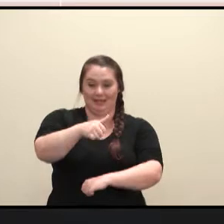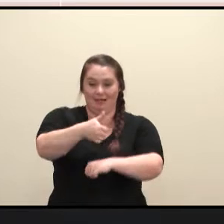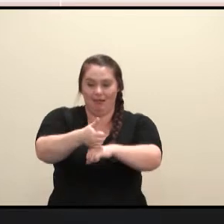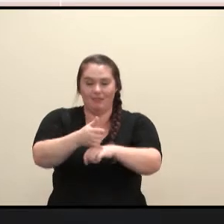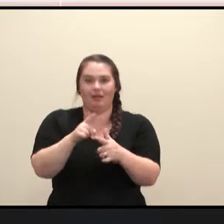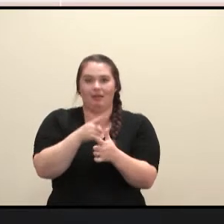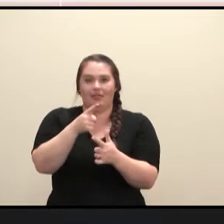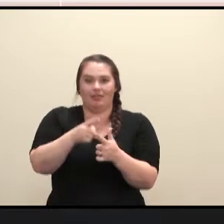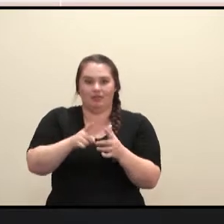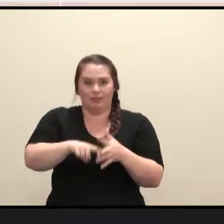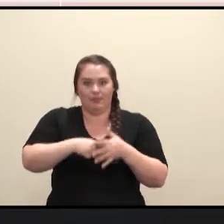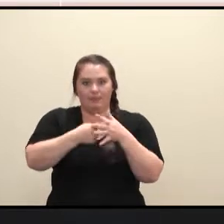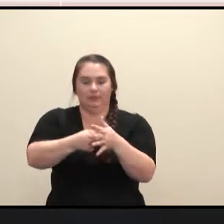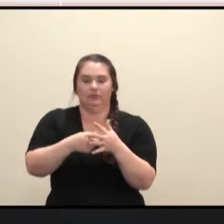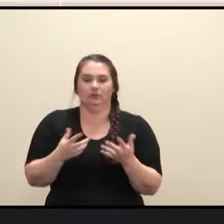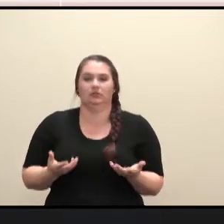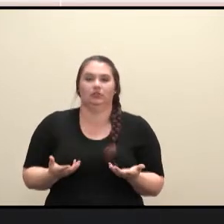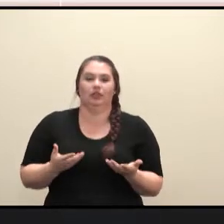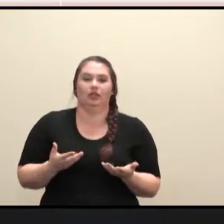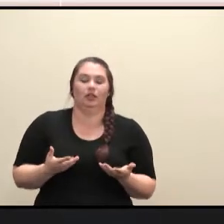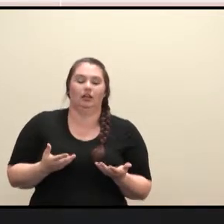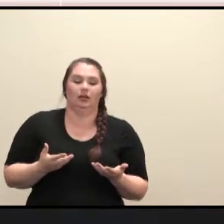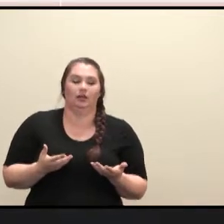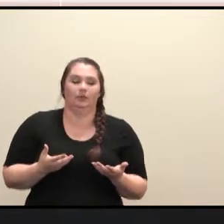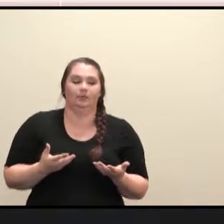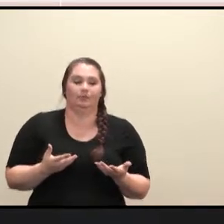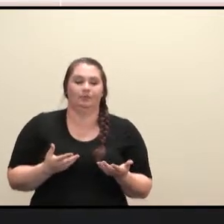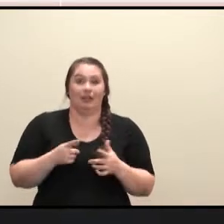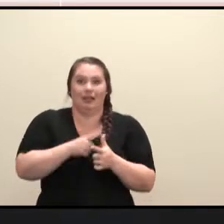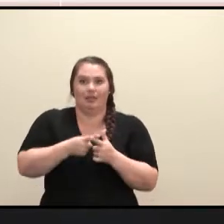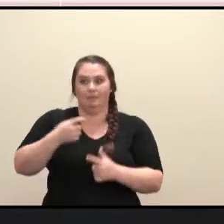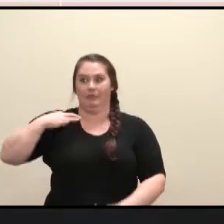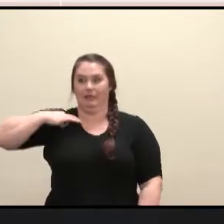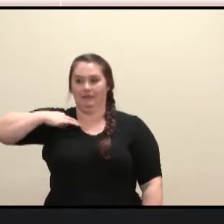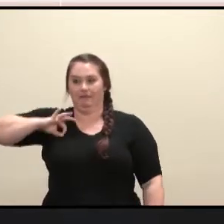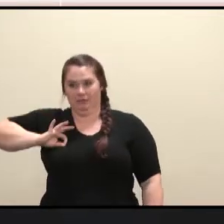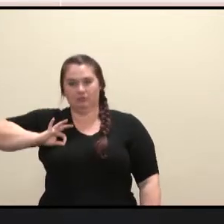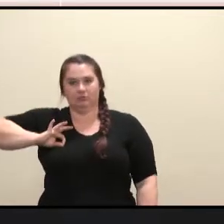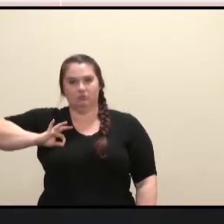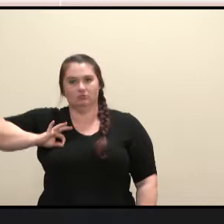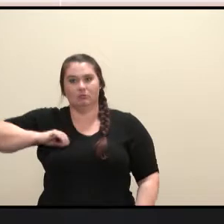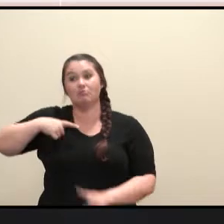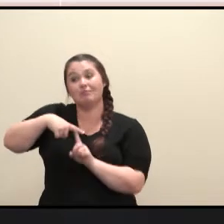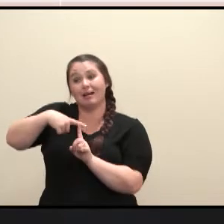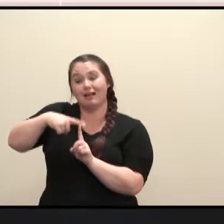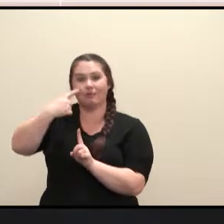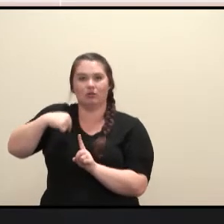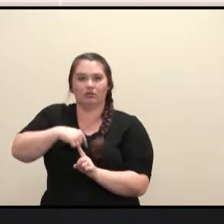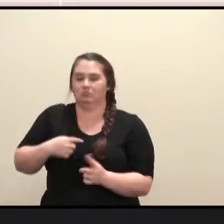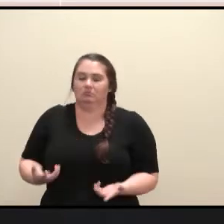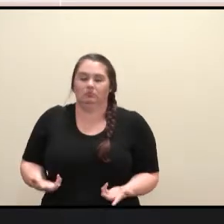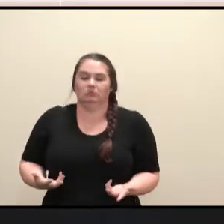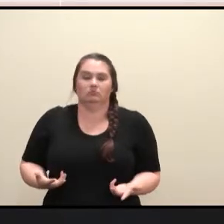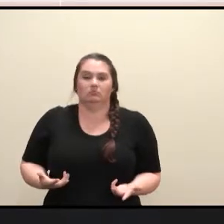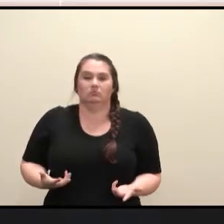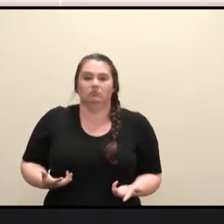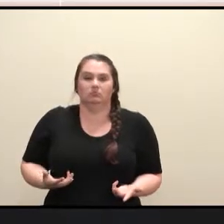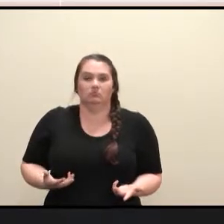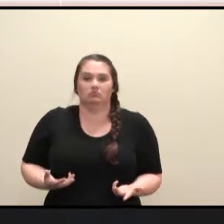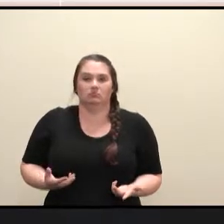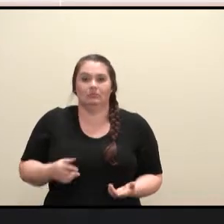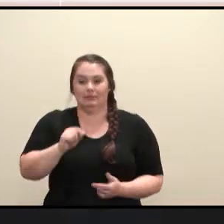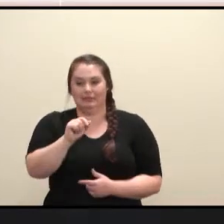guess, on the M&O side, and benefit from that from an increased tax rate. We really have not benefited